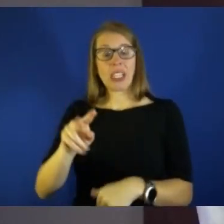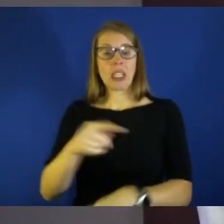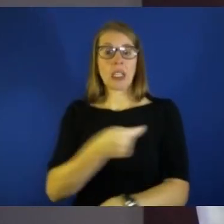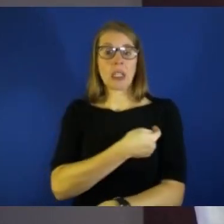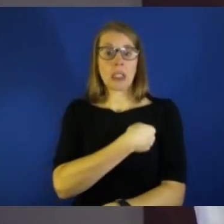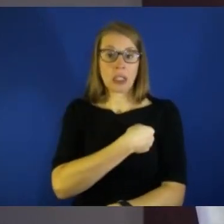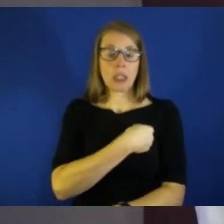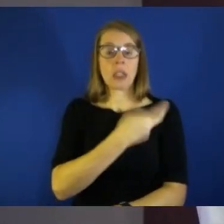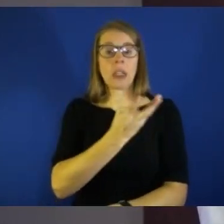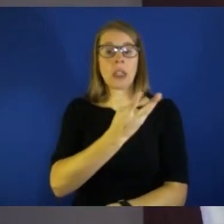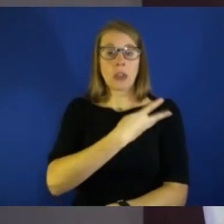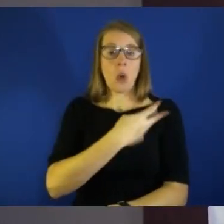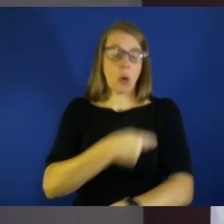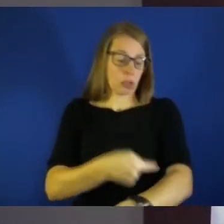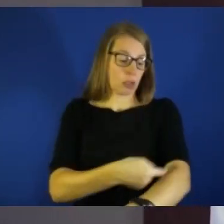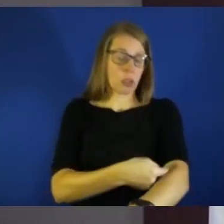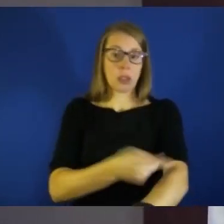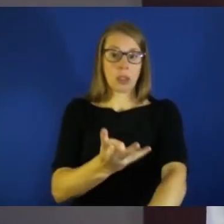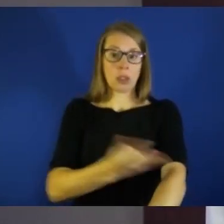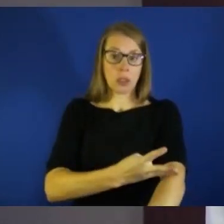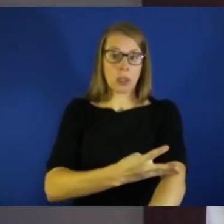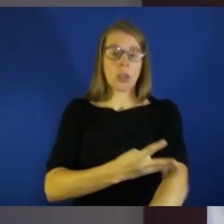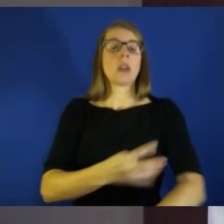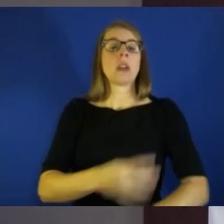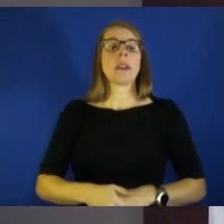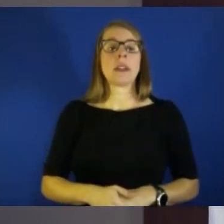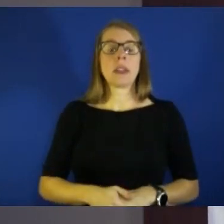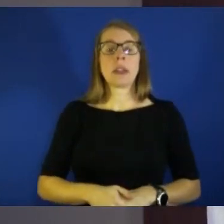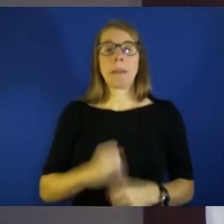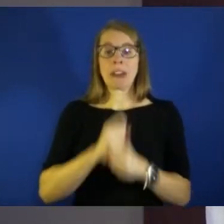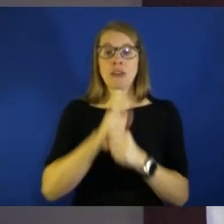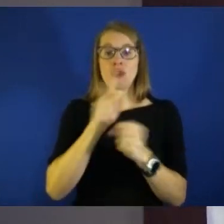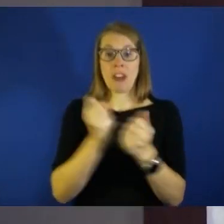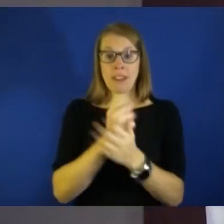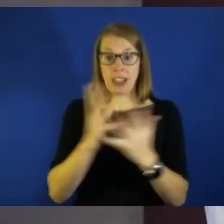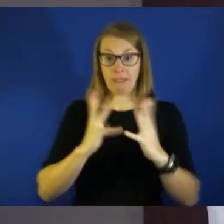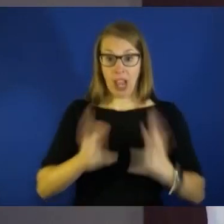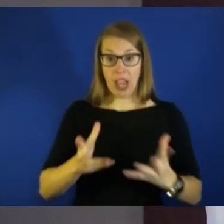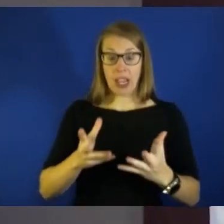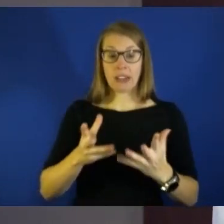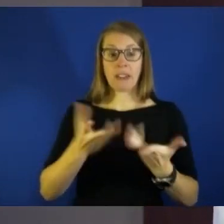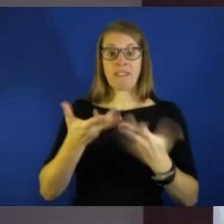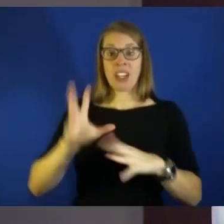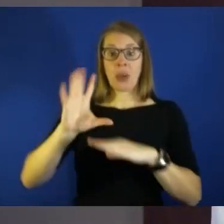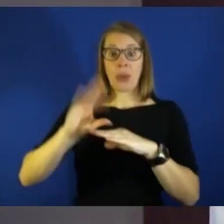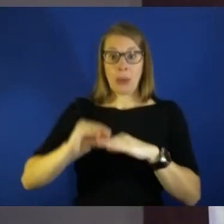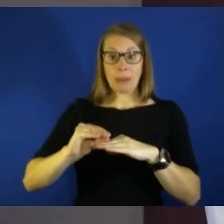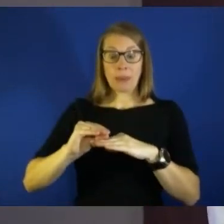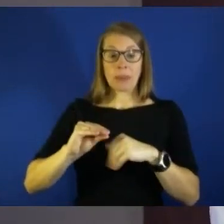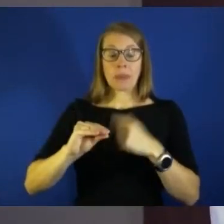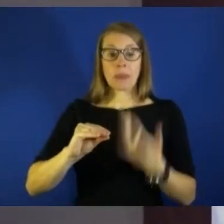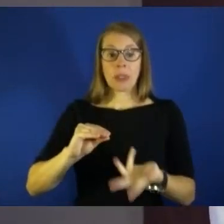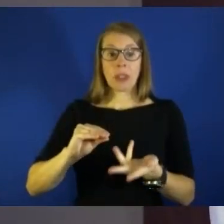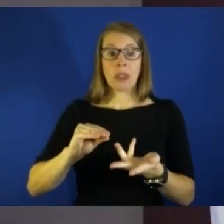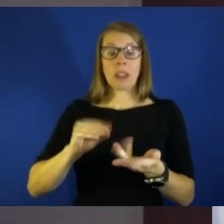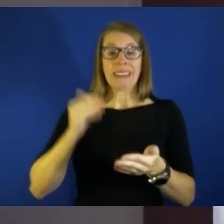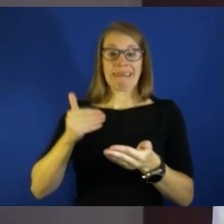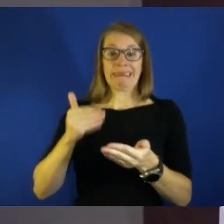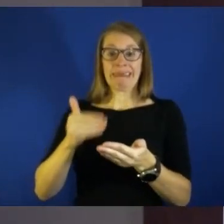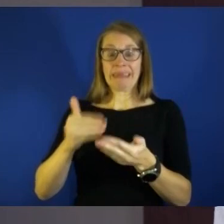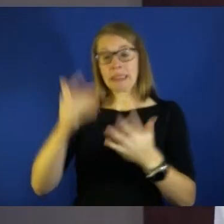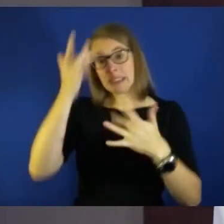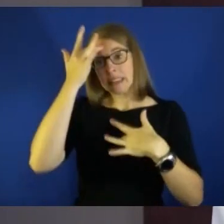are infusions. They take about an hour to infuse. You have to be watched closely. It's about a 3-hour process altogether. And so,